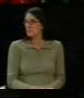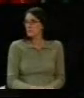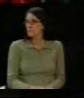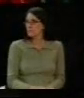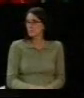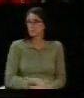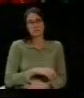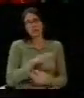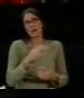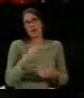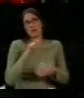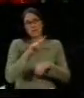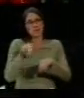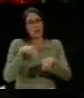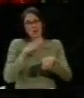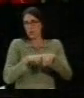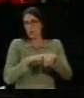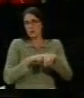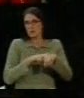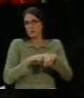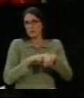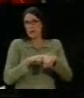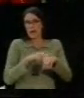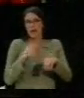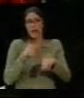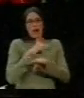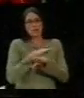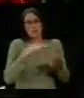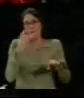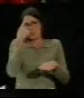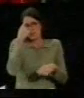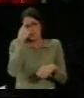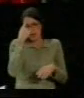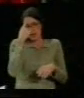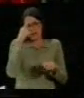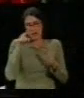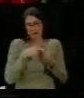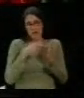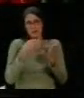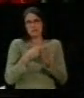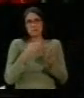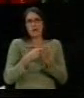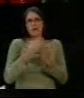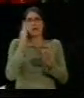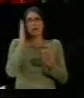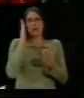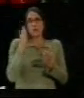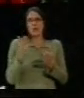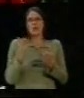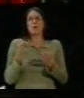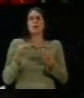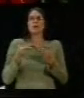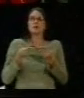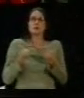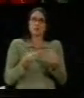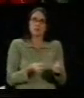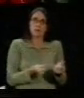Of course, I can't assert what. I don't think that this money is going to be spent